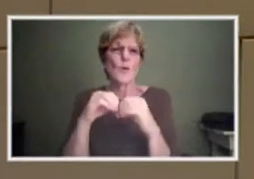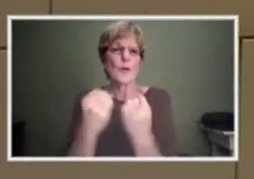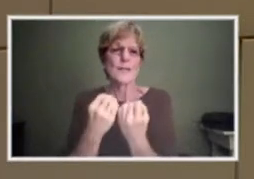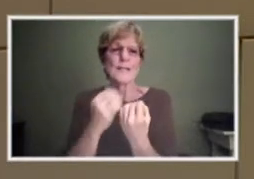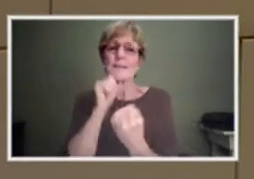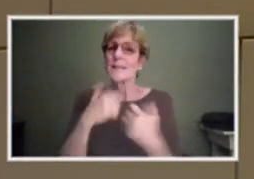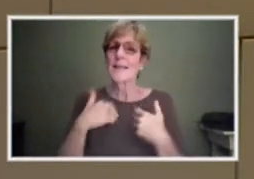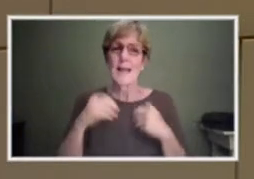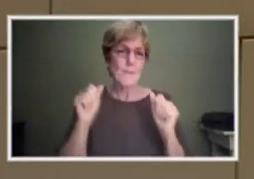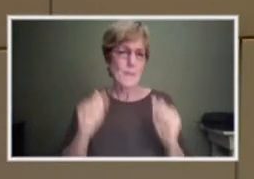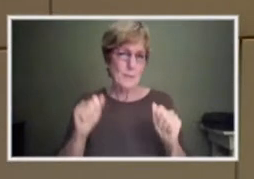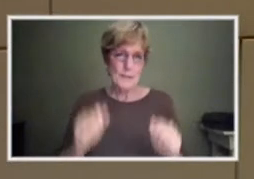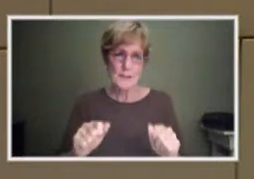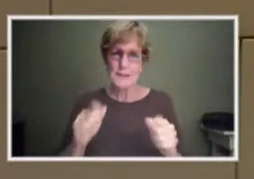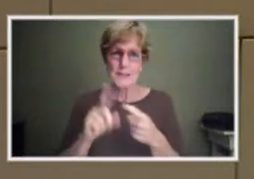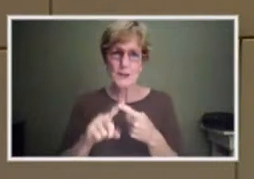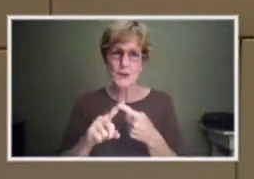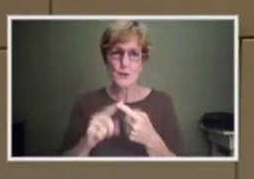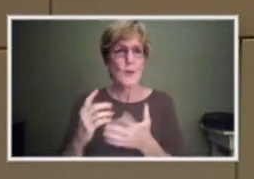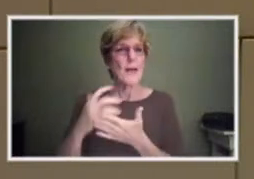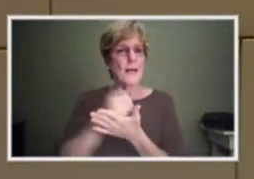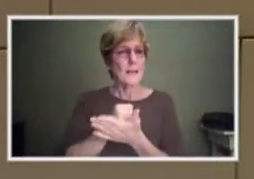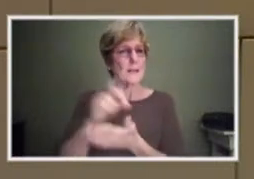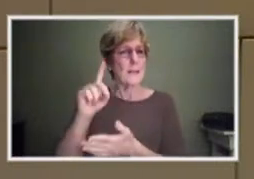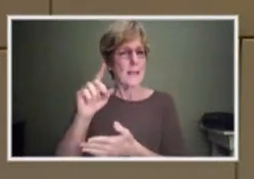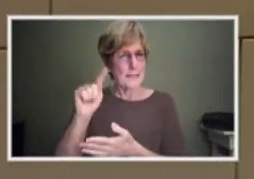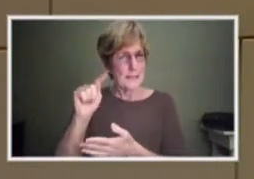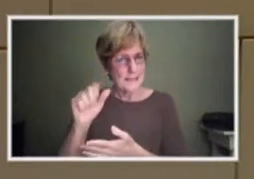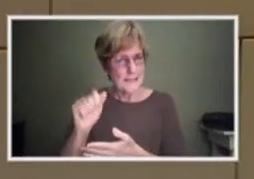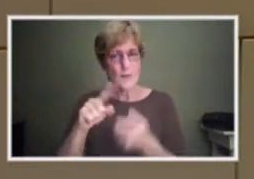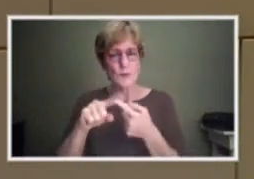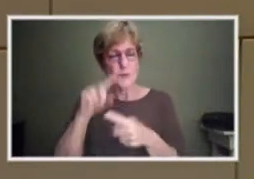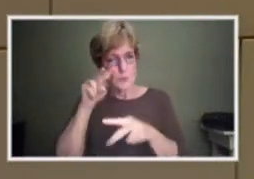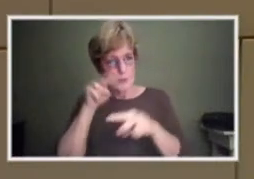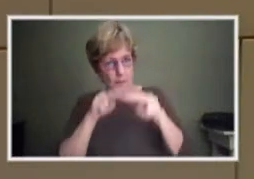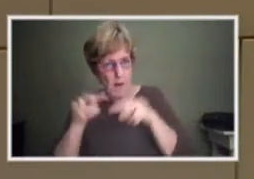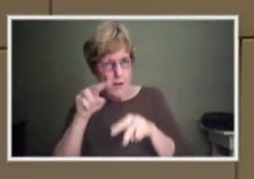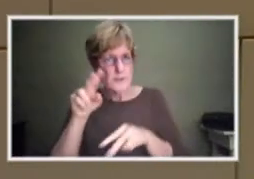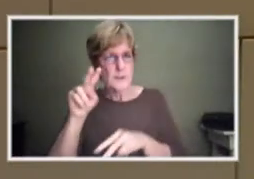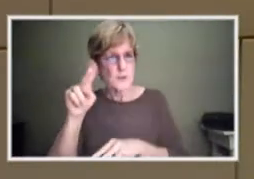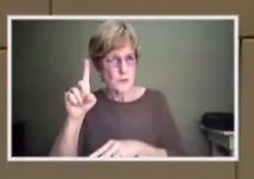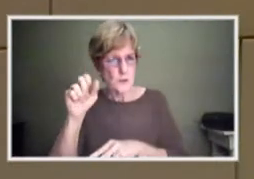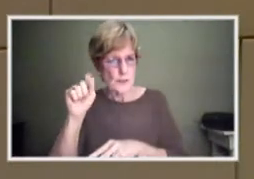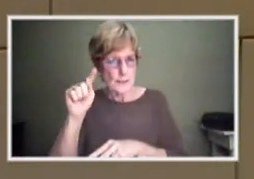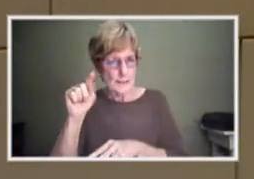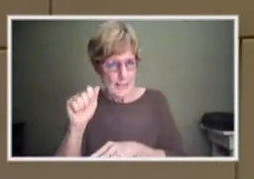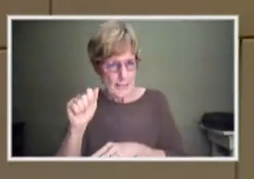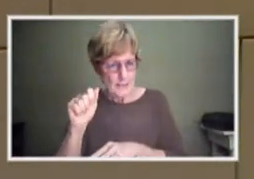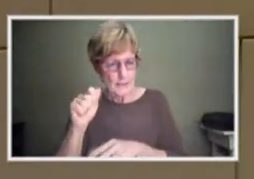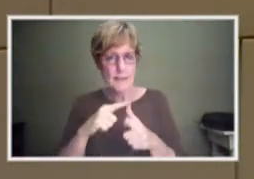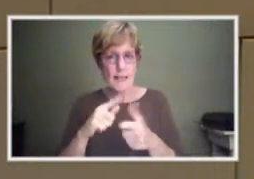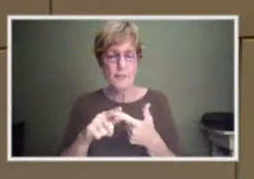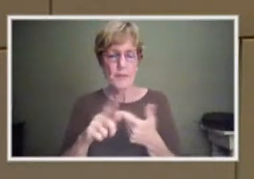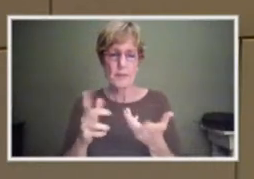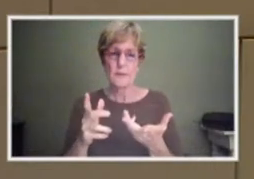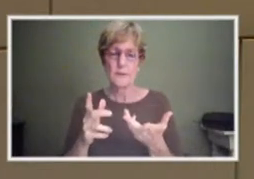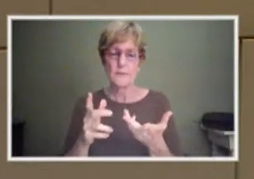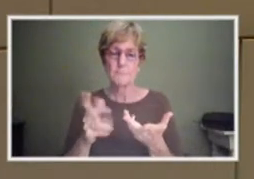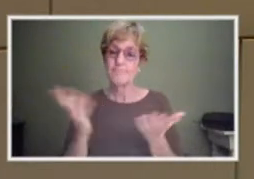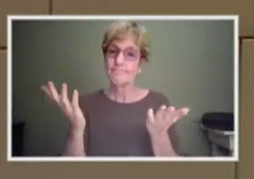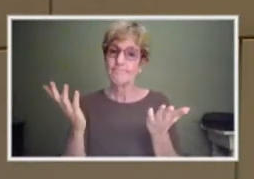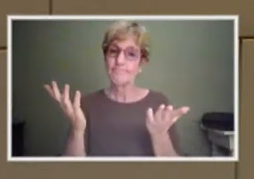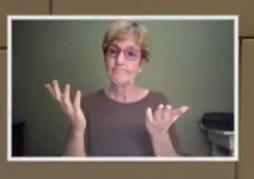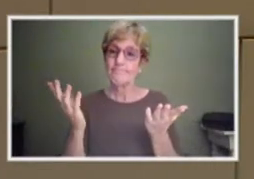ability to collect the data or monitor the data, and then that's the data